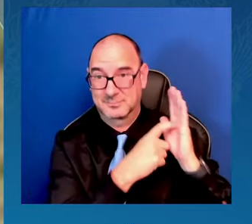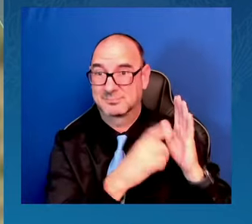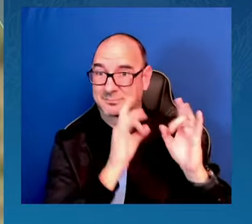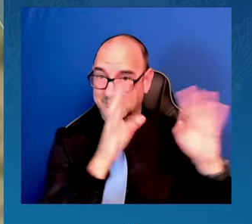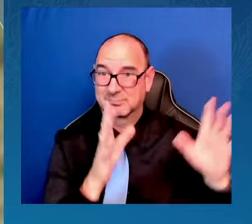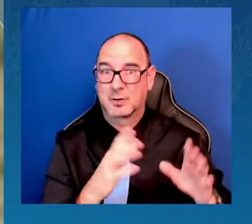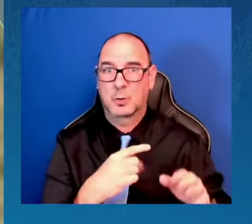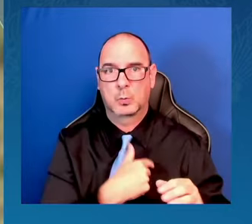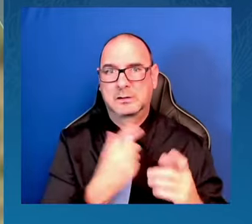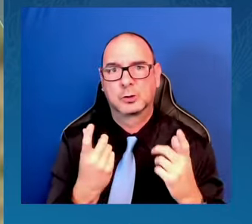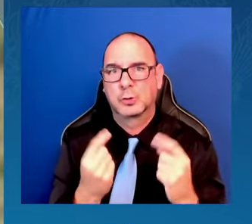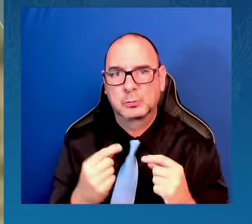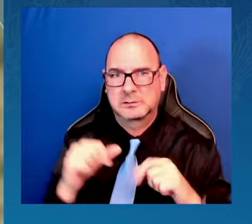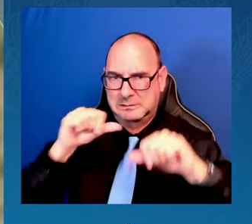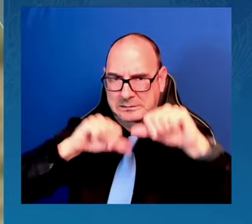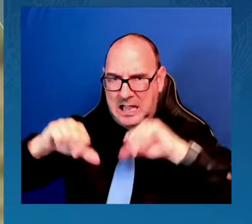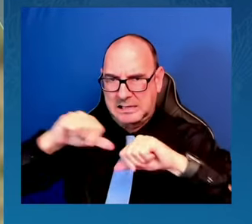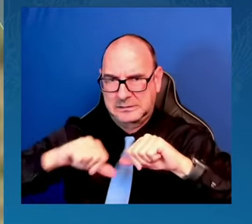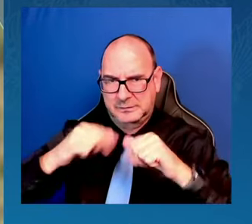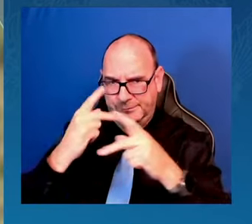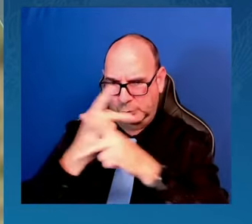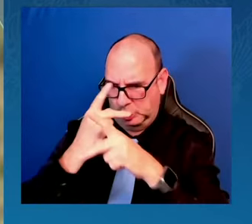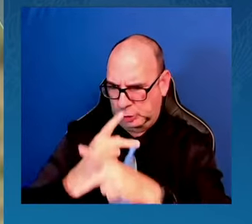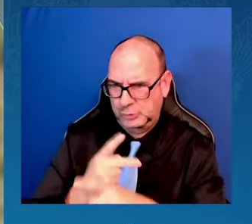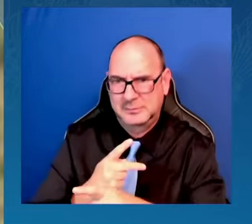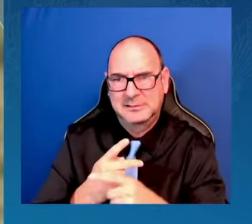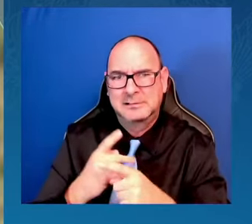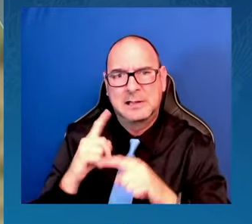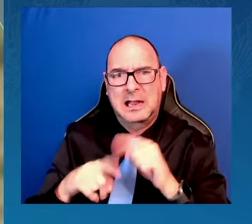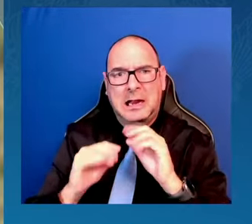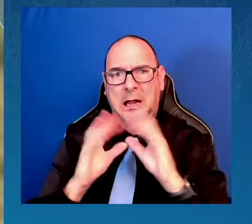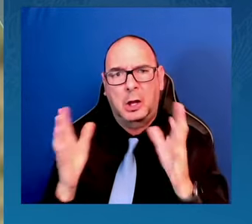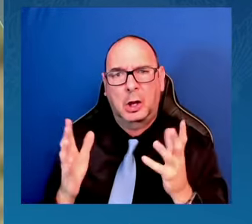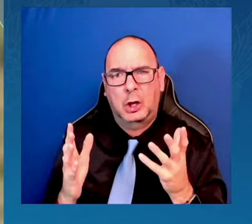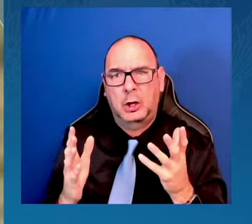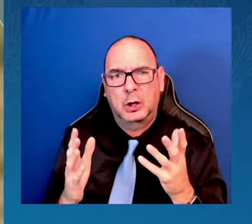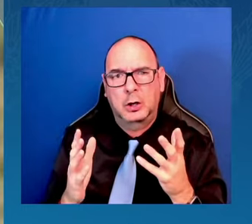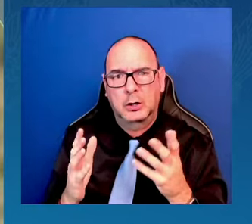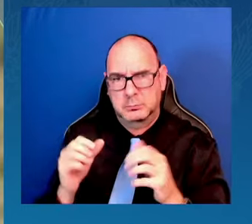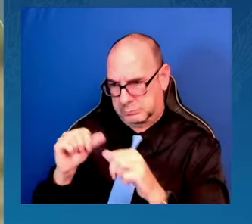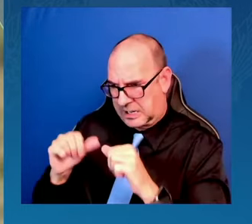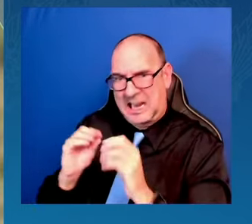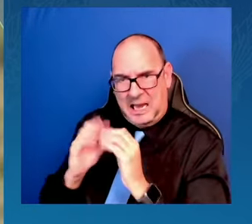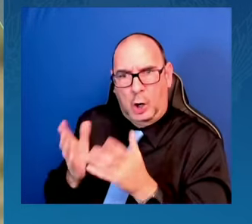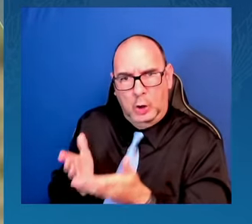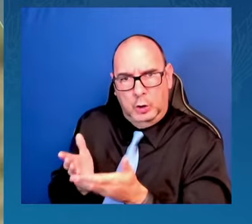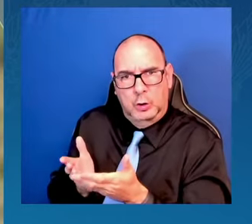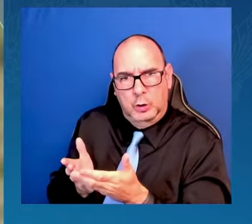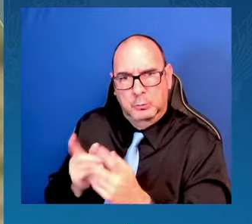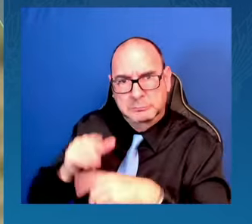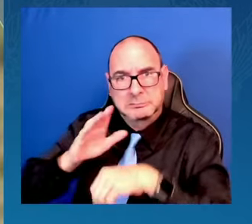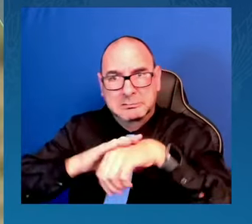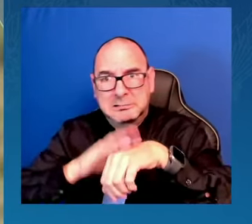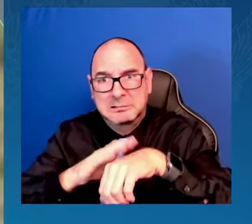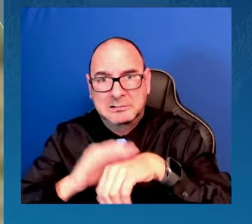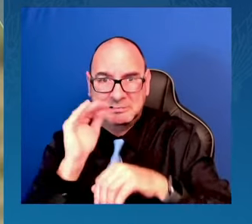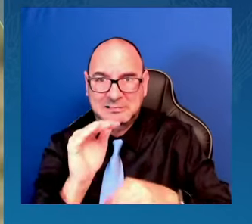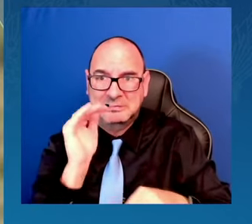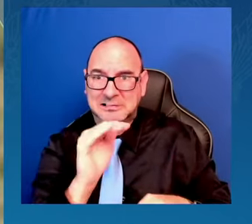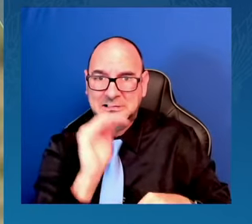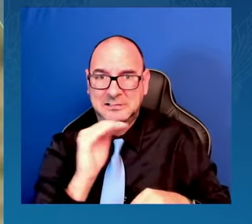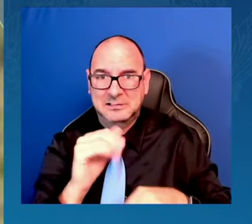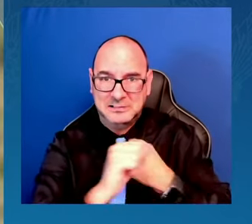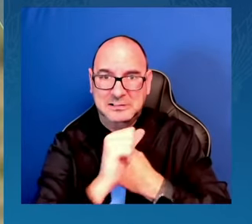been unclear. Scientists have warned us for years about the dangers of greenhouse gas